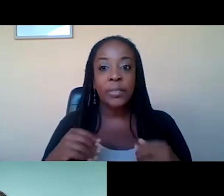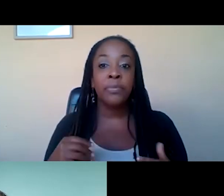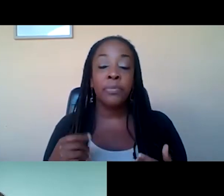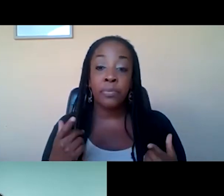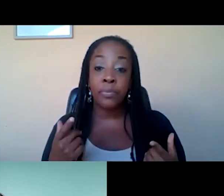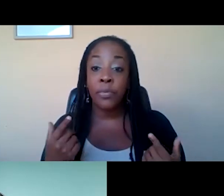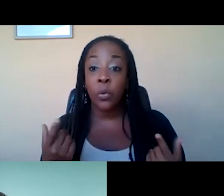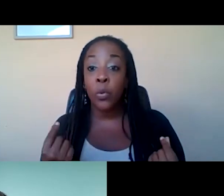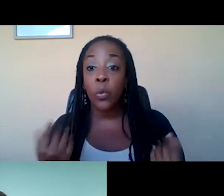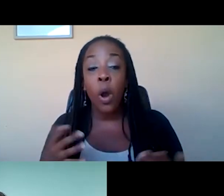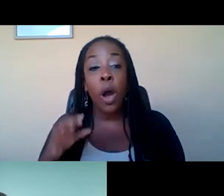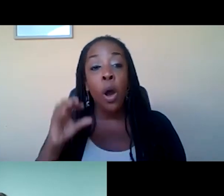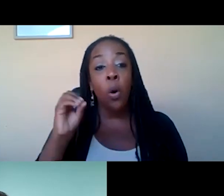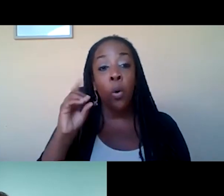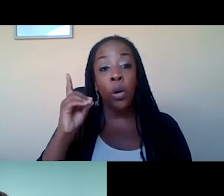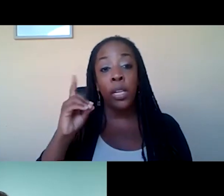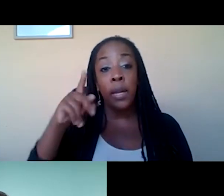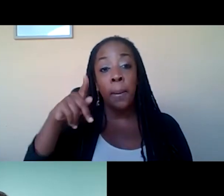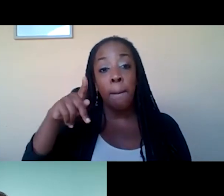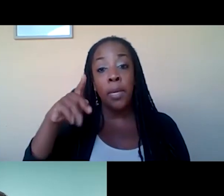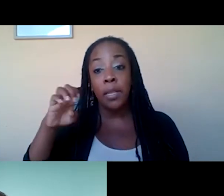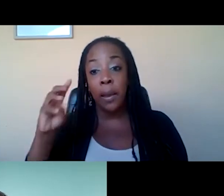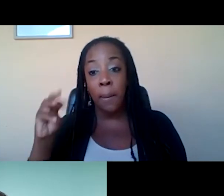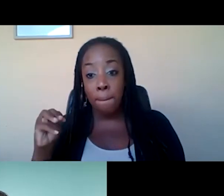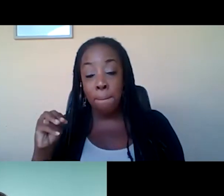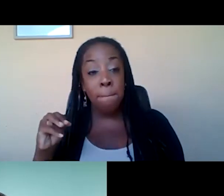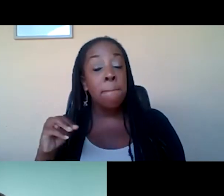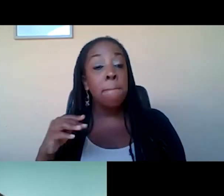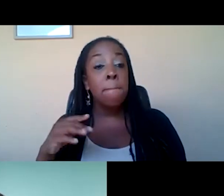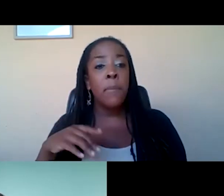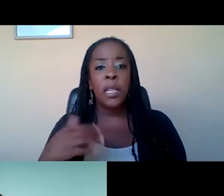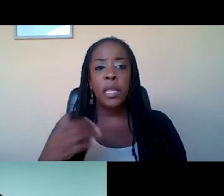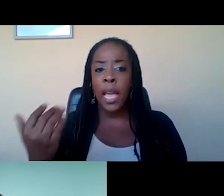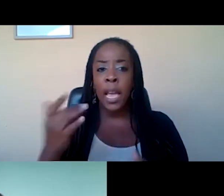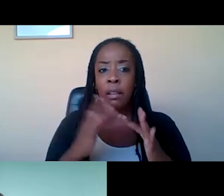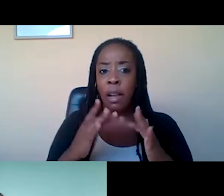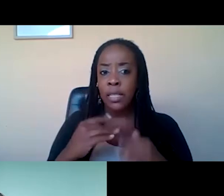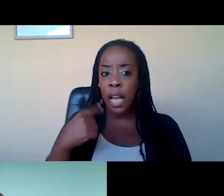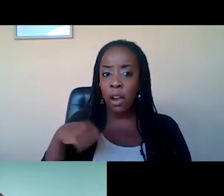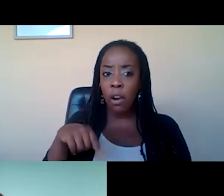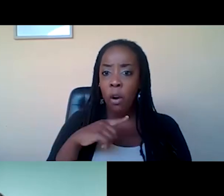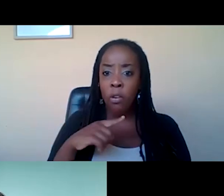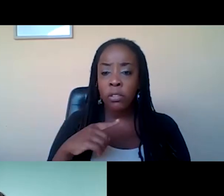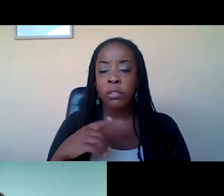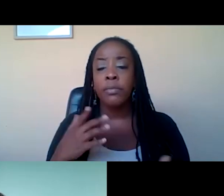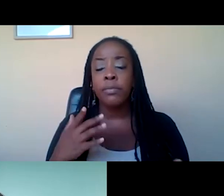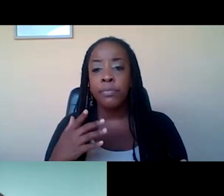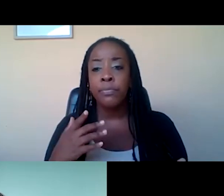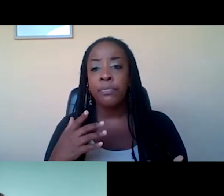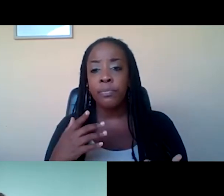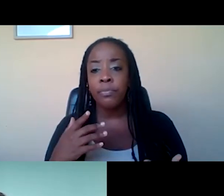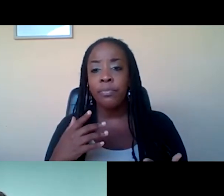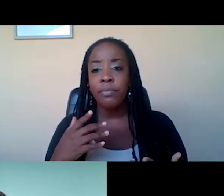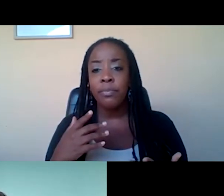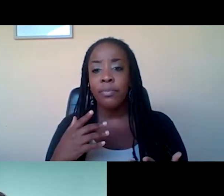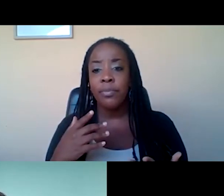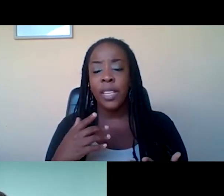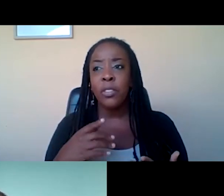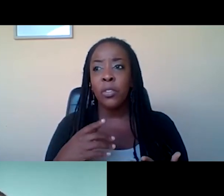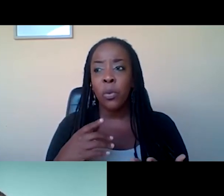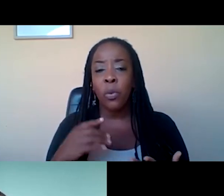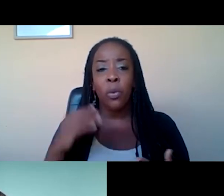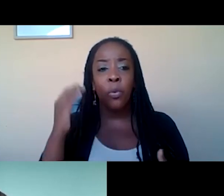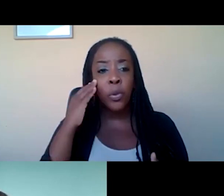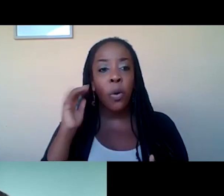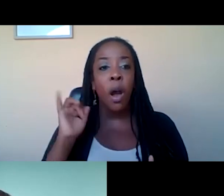had reached out with a number of their shelters, which also happened to be schools that didn't have ramps. So in a time